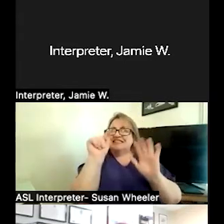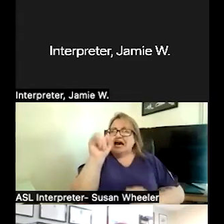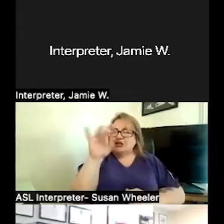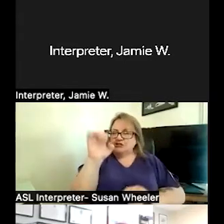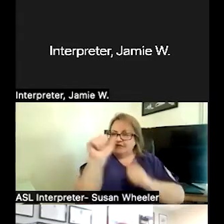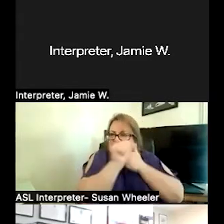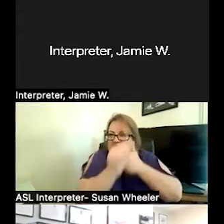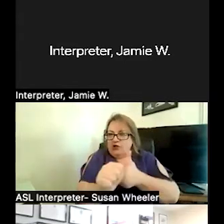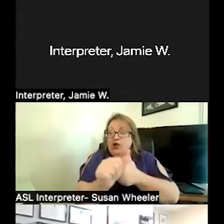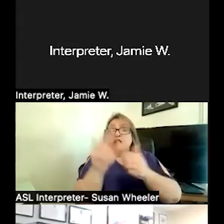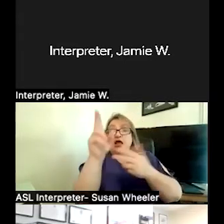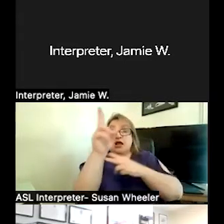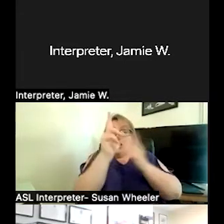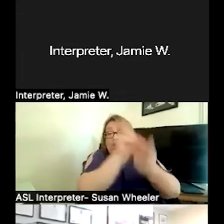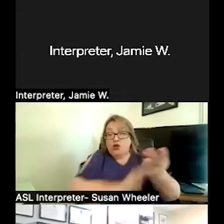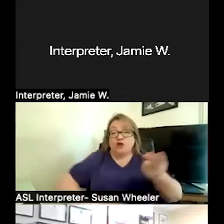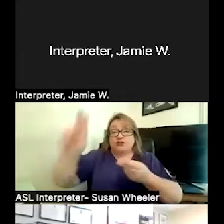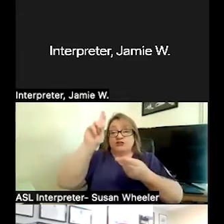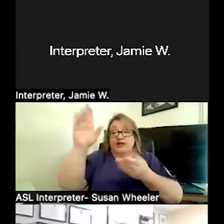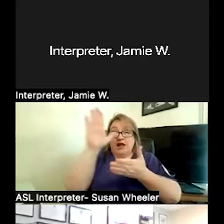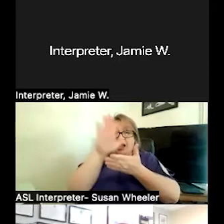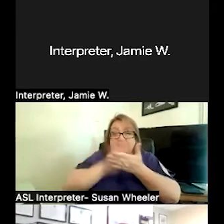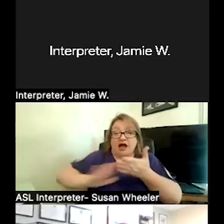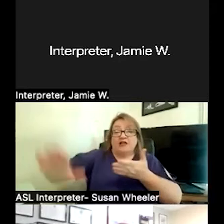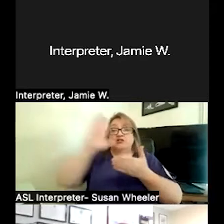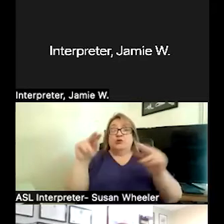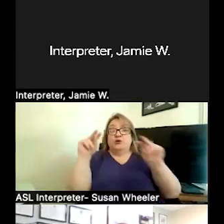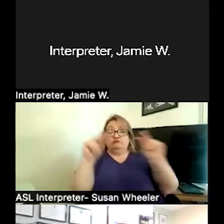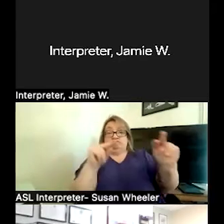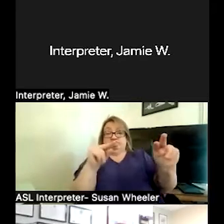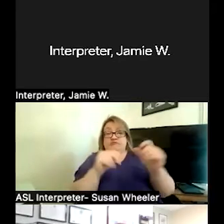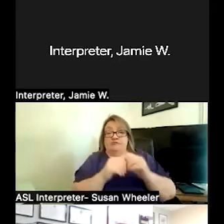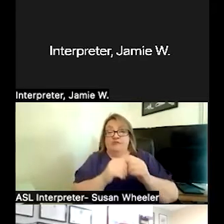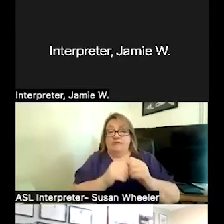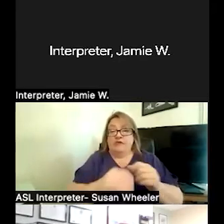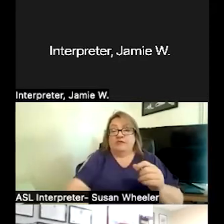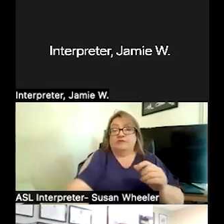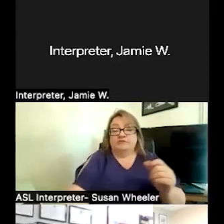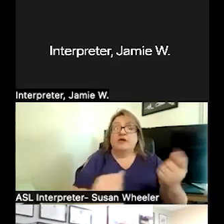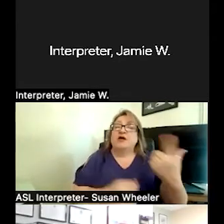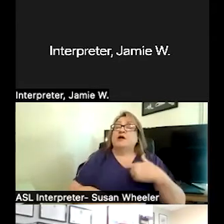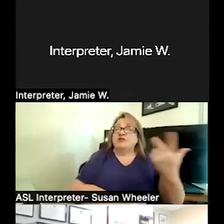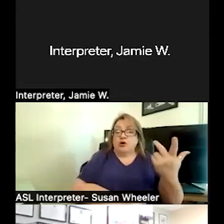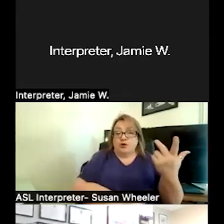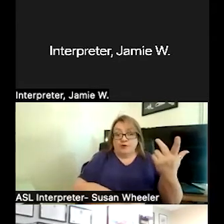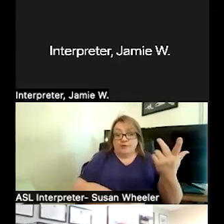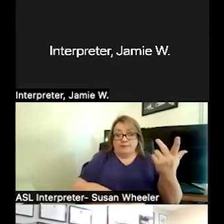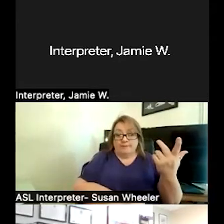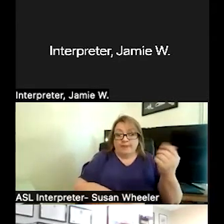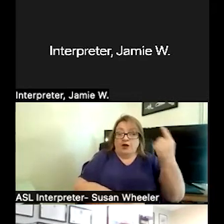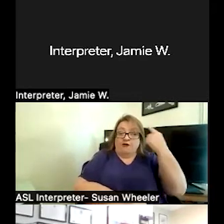Like university and colleges would probably look at this a little differently. So the funding that we got was for healthcare to help